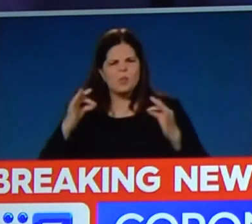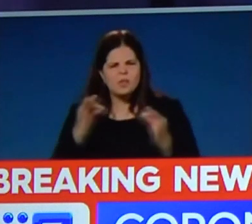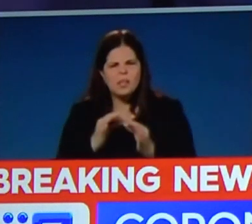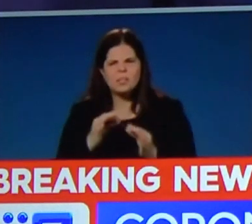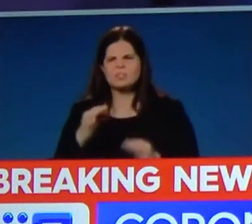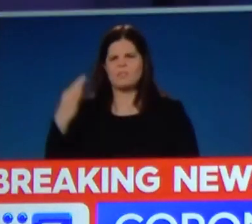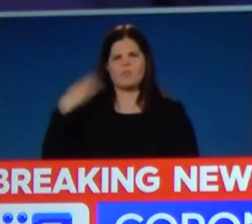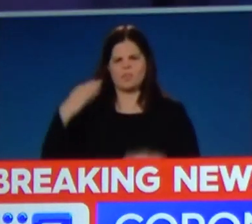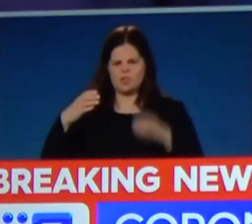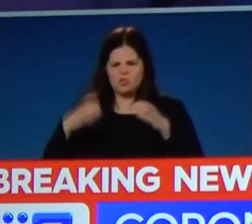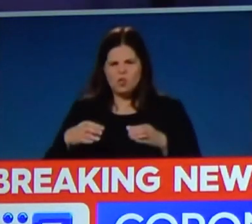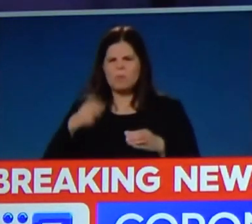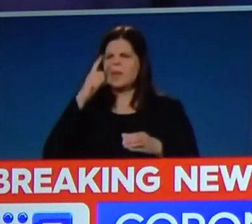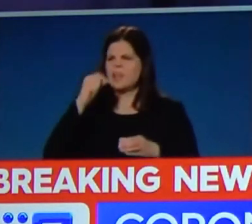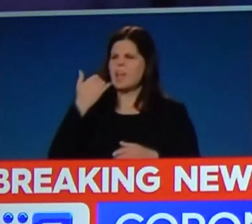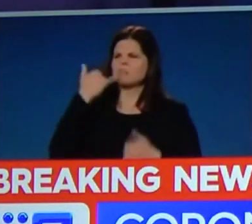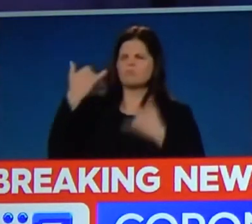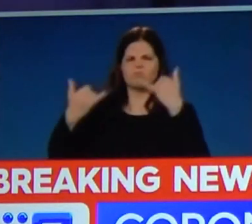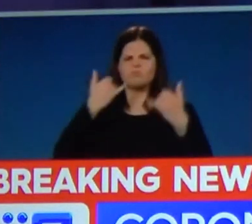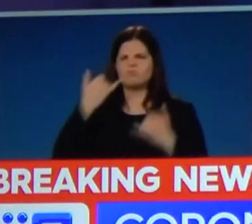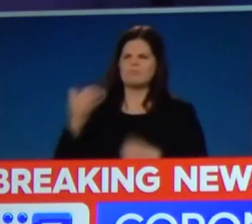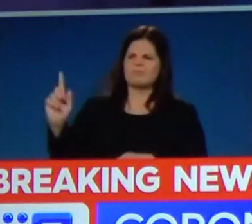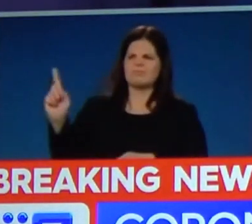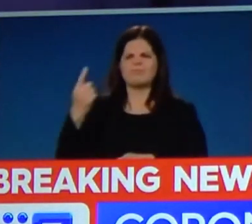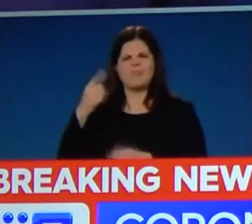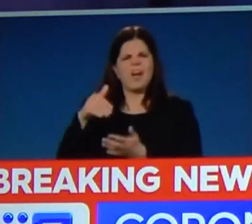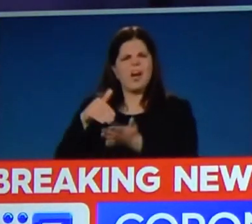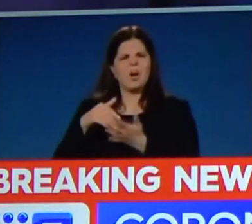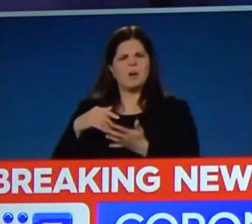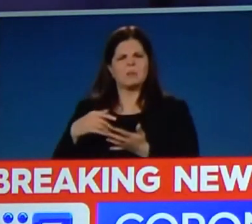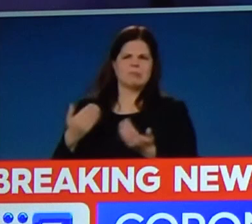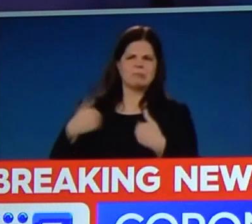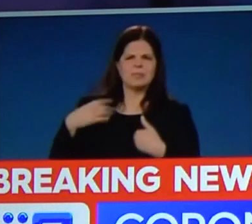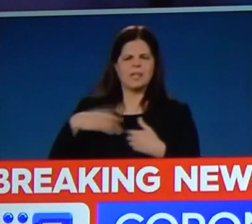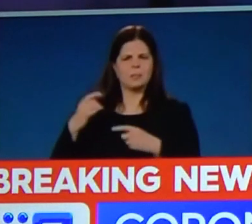that those services and those numbers are available. And so it is